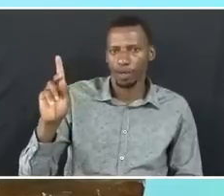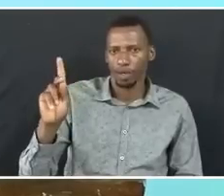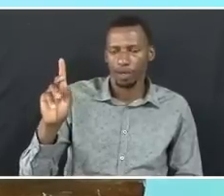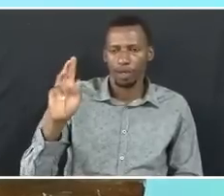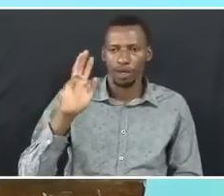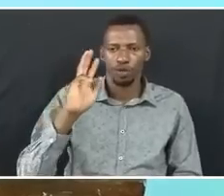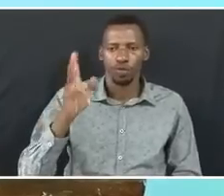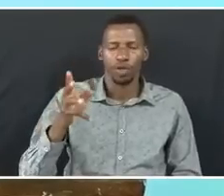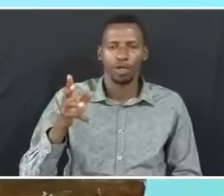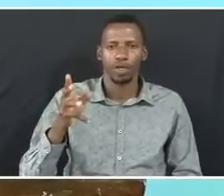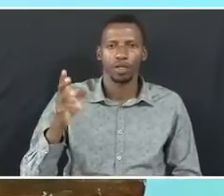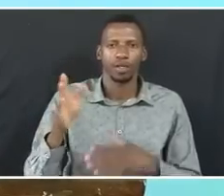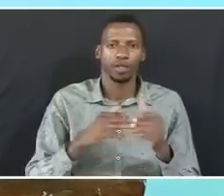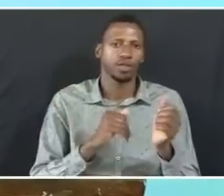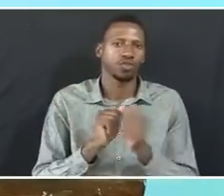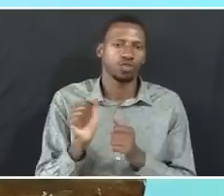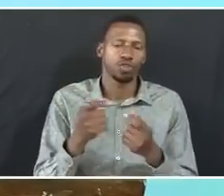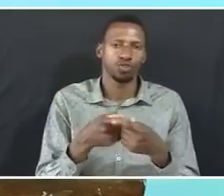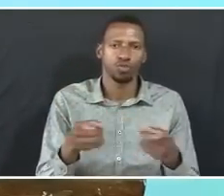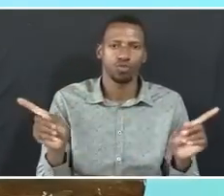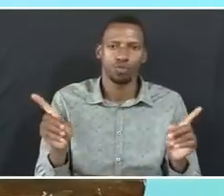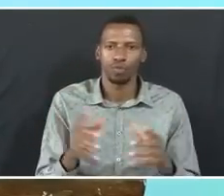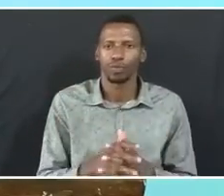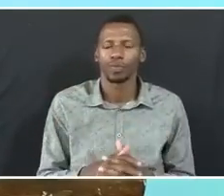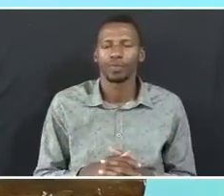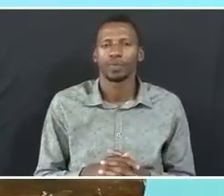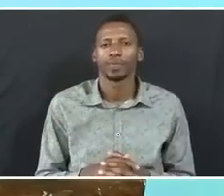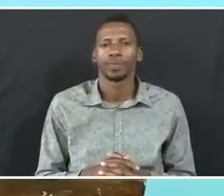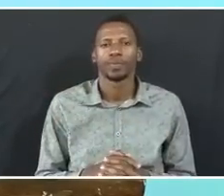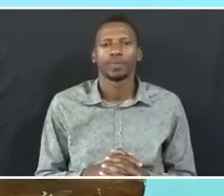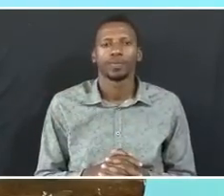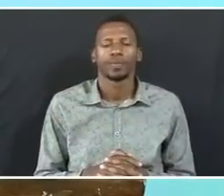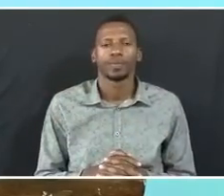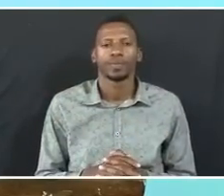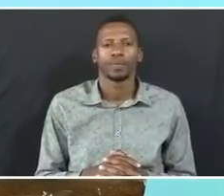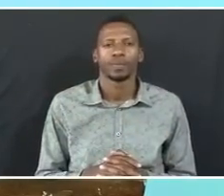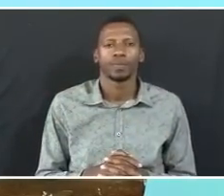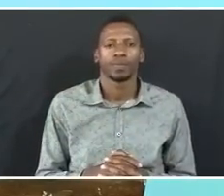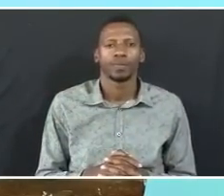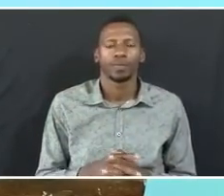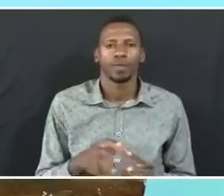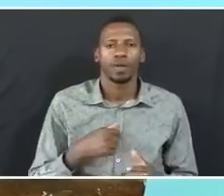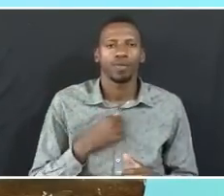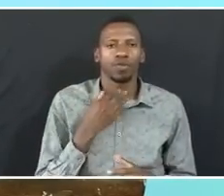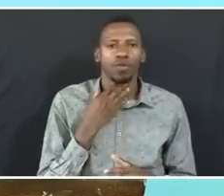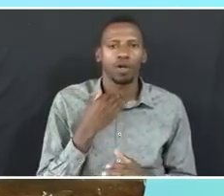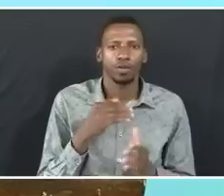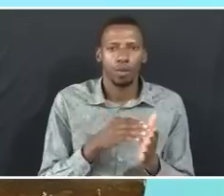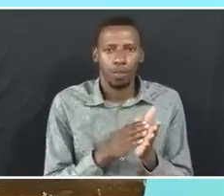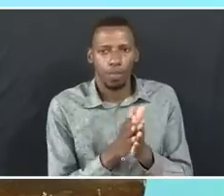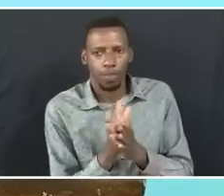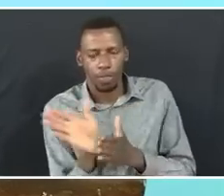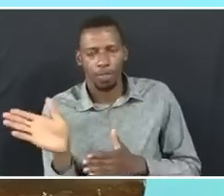The Spirit of Lameck Will Consume You. I want to digress a